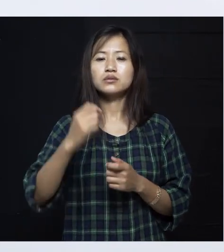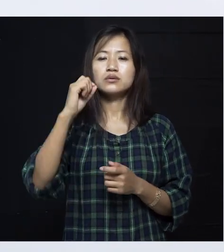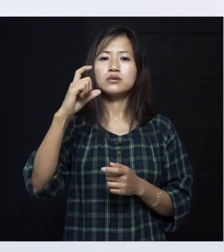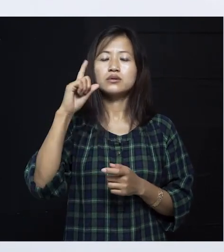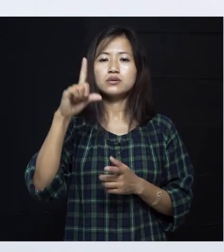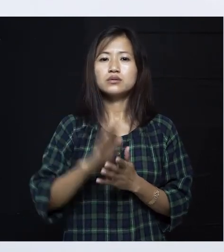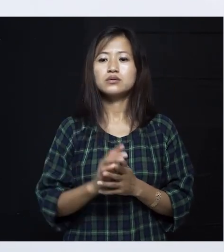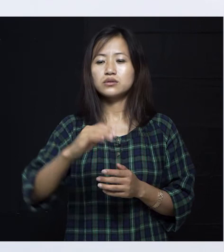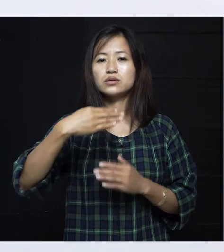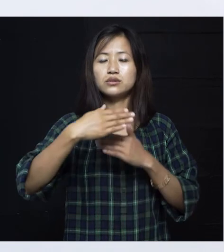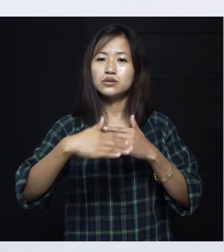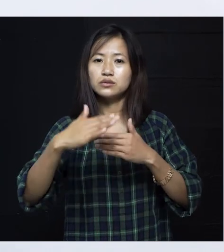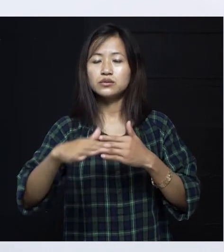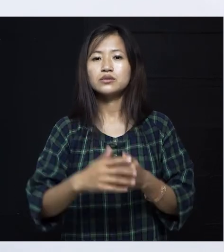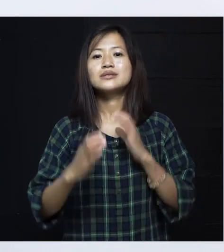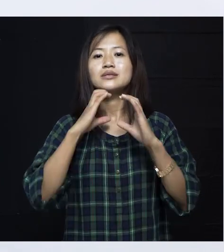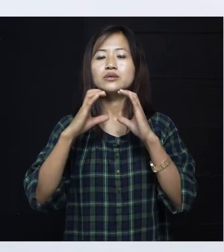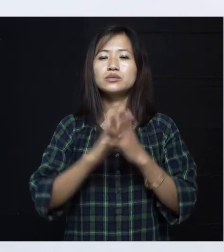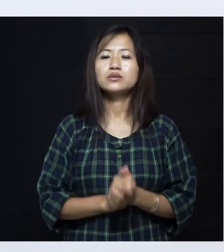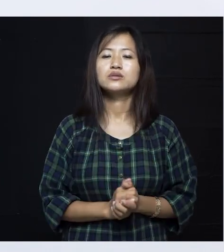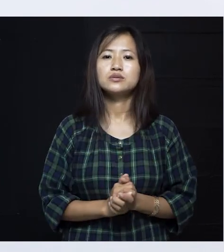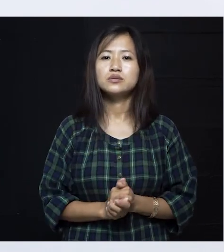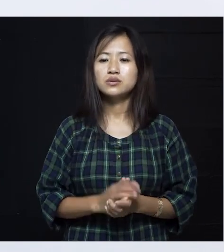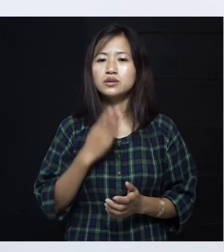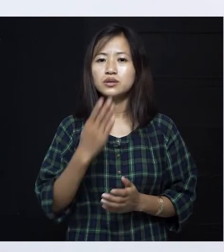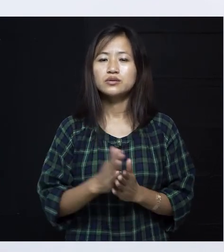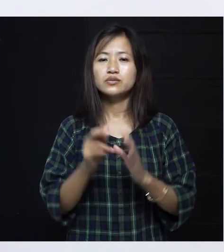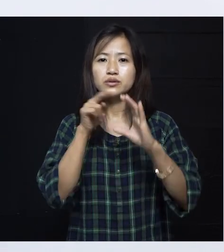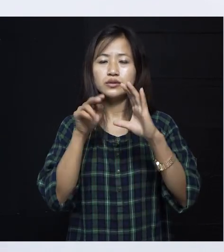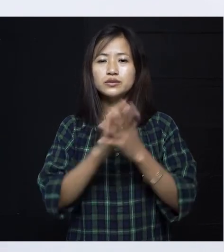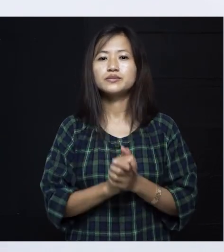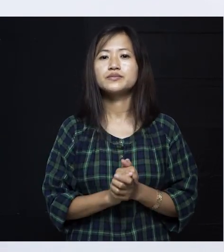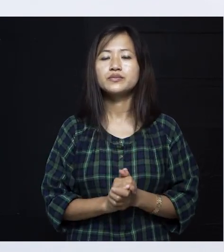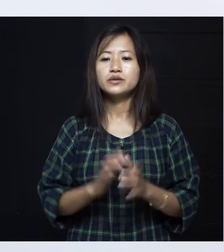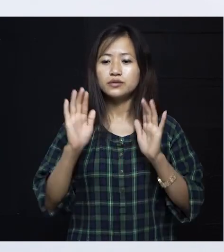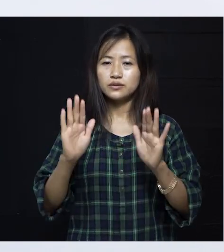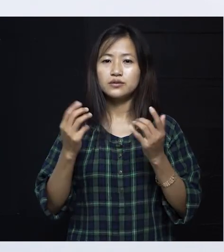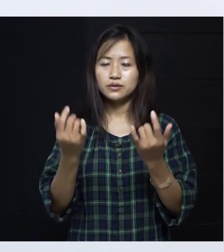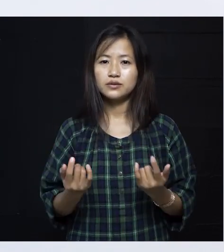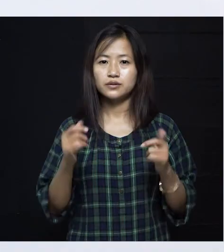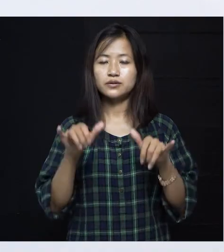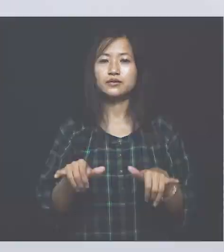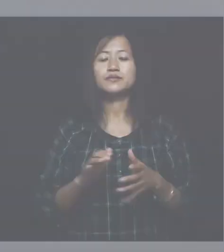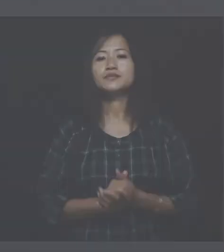will continue with this communication, okay? So thank you for tuning in and stay safe.